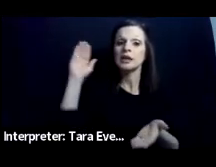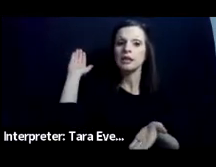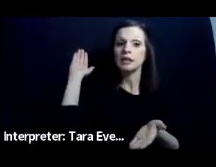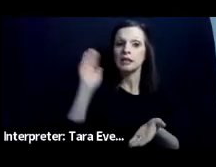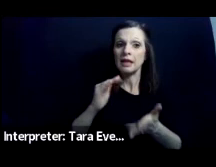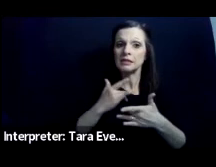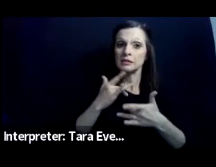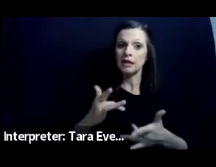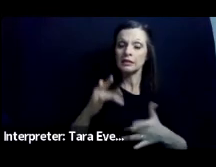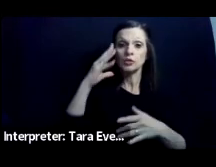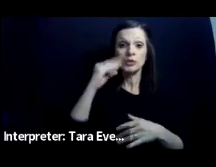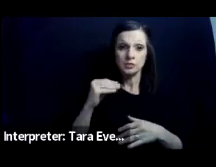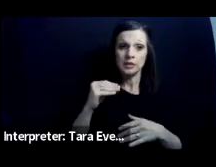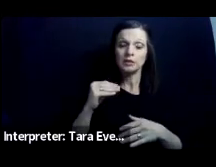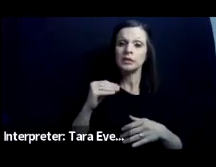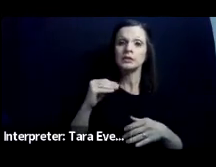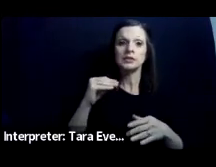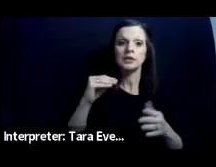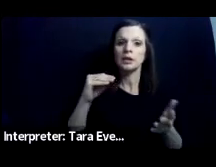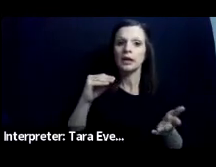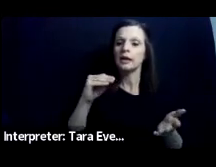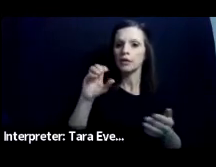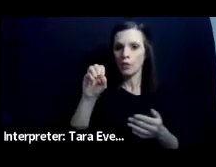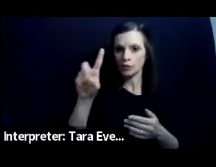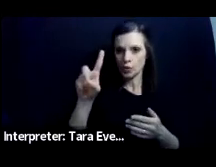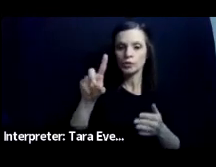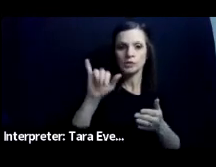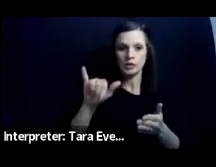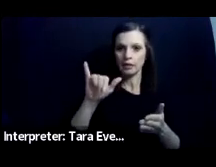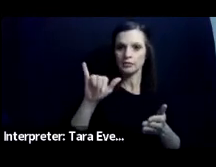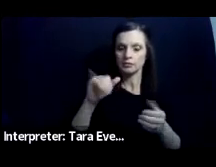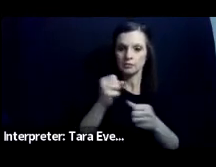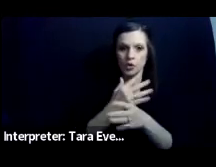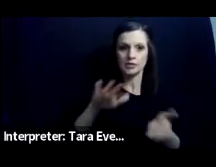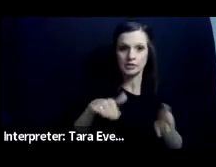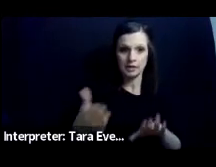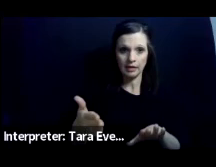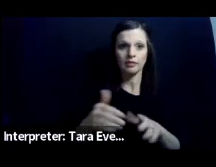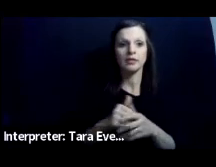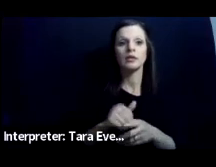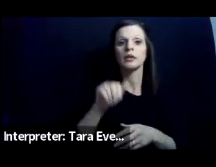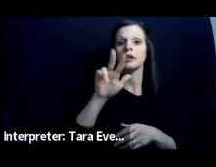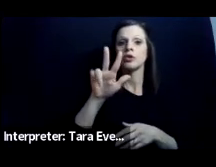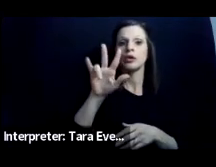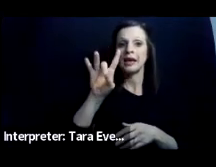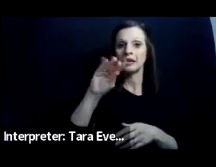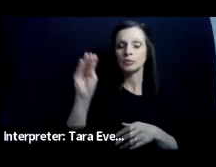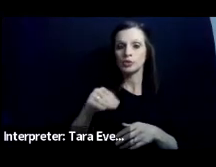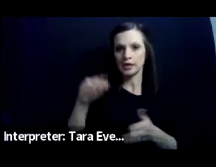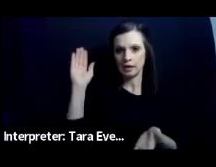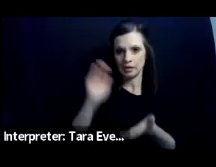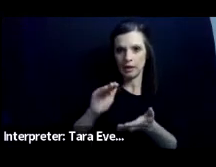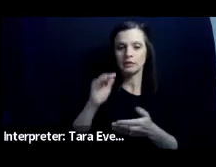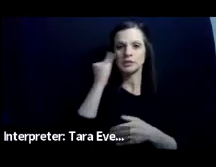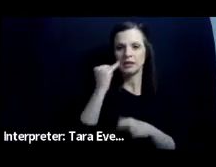fatal overdose. They're taking methadone, and 38% if they're using Suboxone. So it's not that I'm just making this stuff up. This one is even